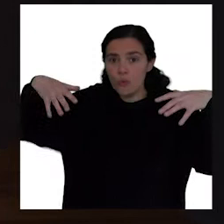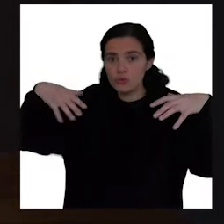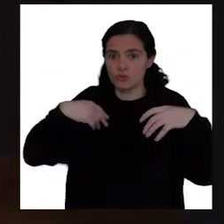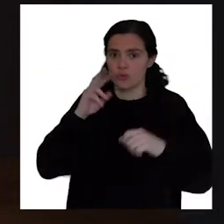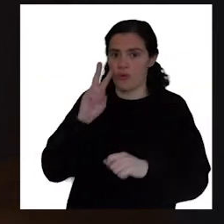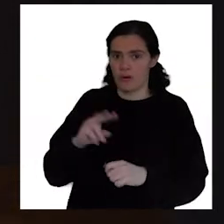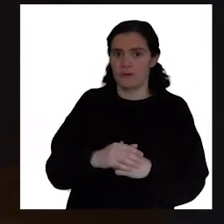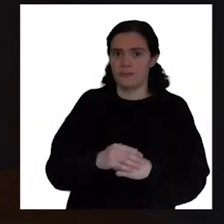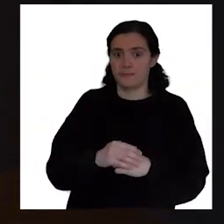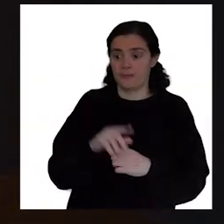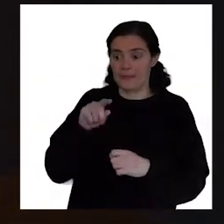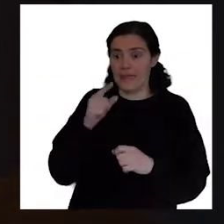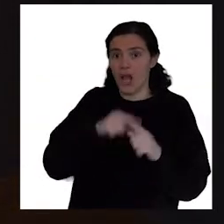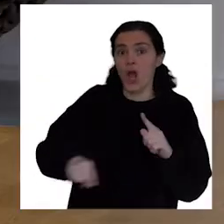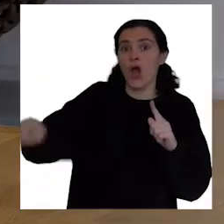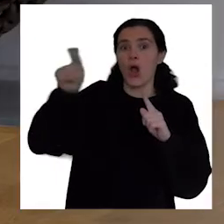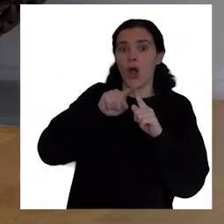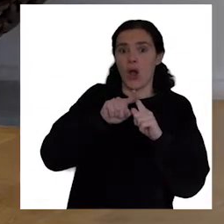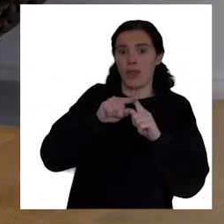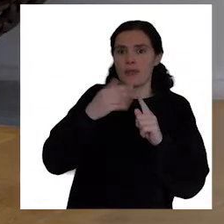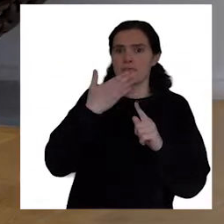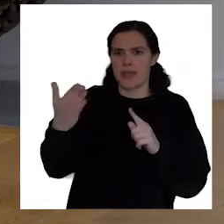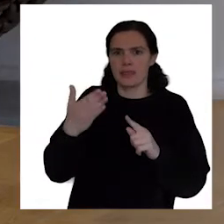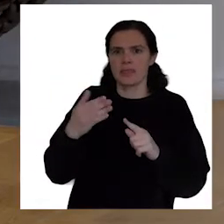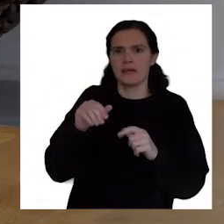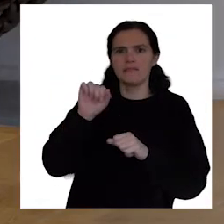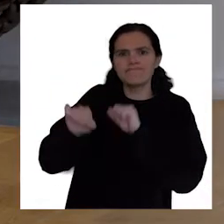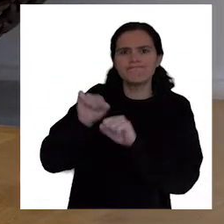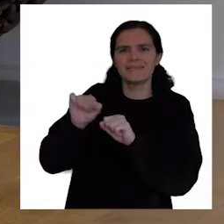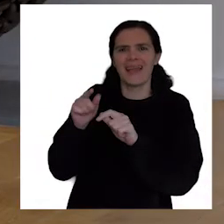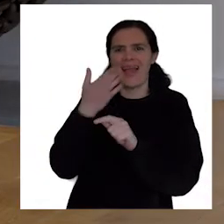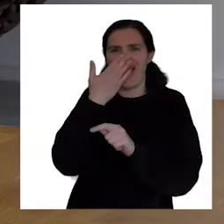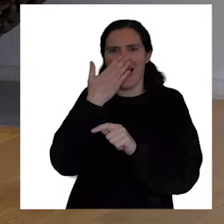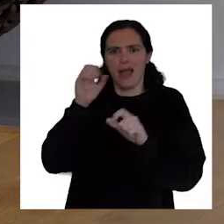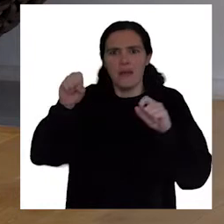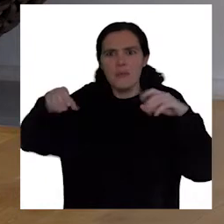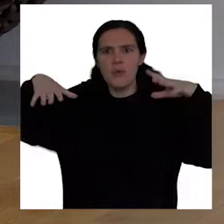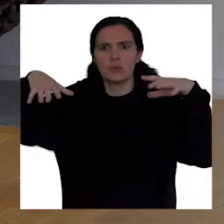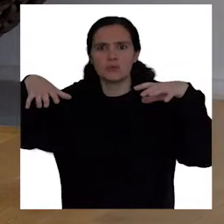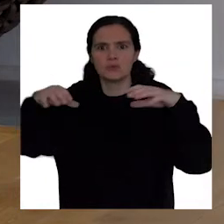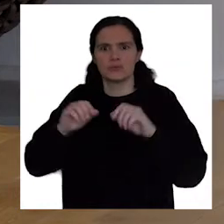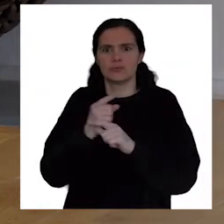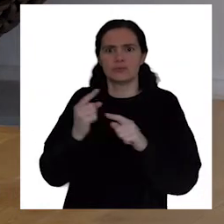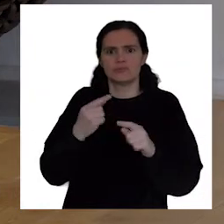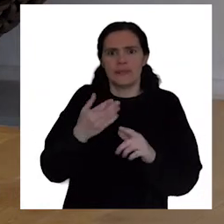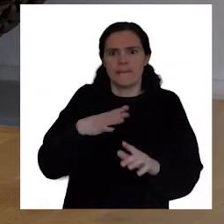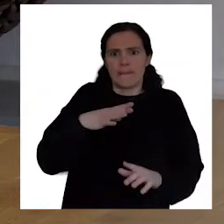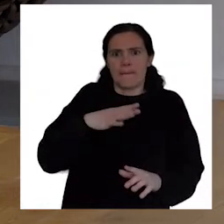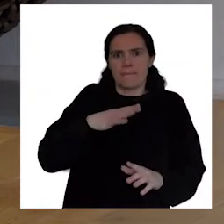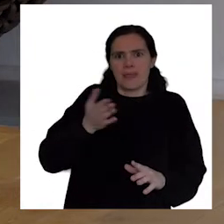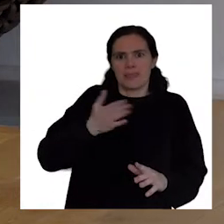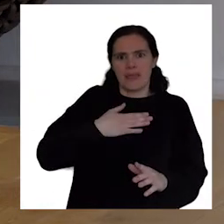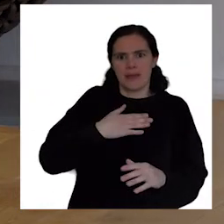monster. The big wheel itself is a monster. It's a scary